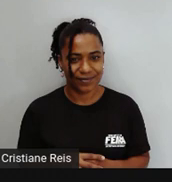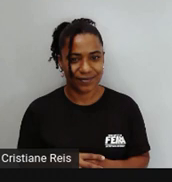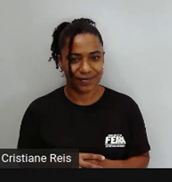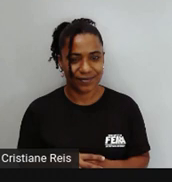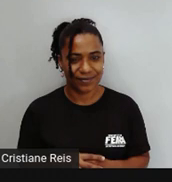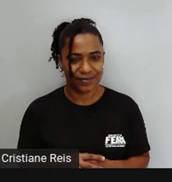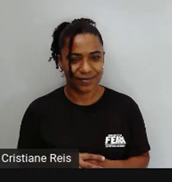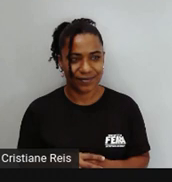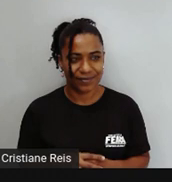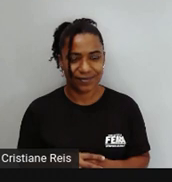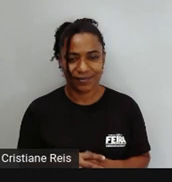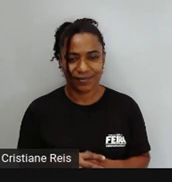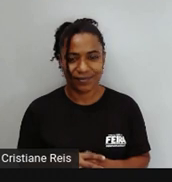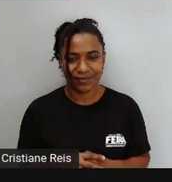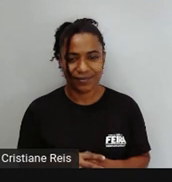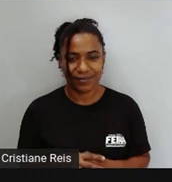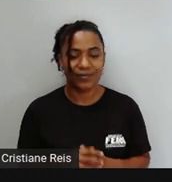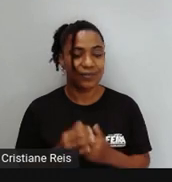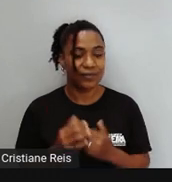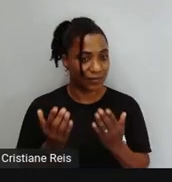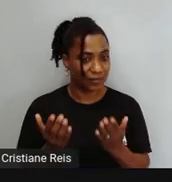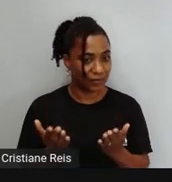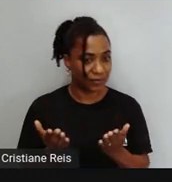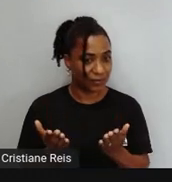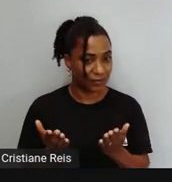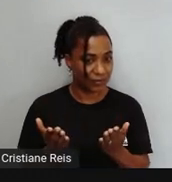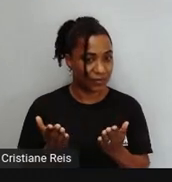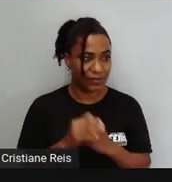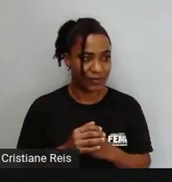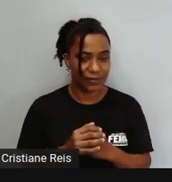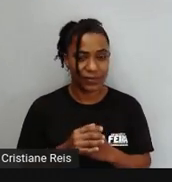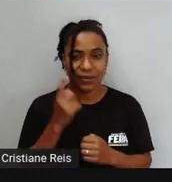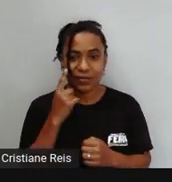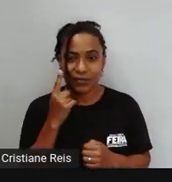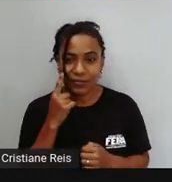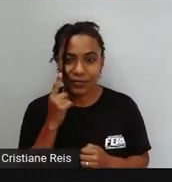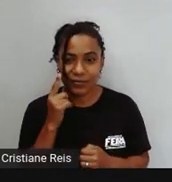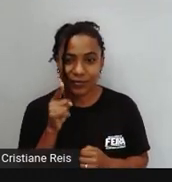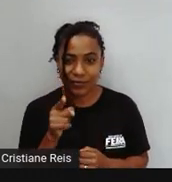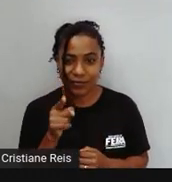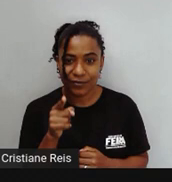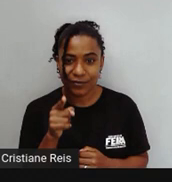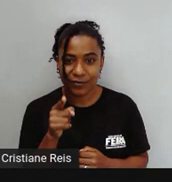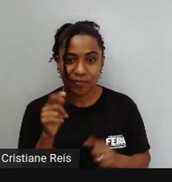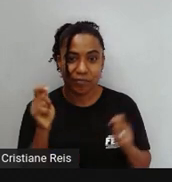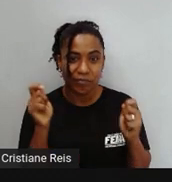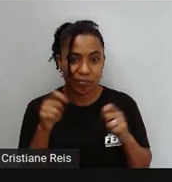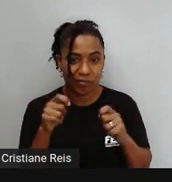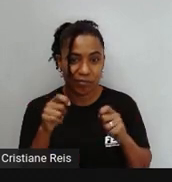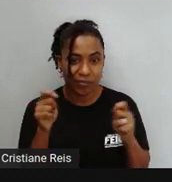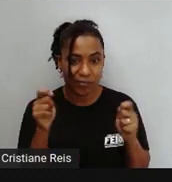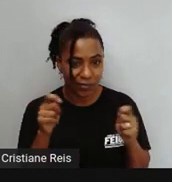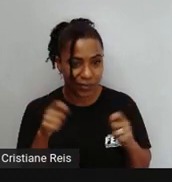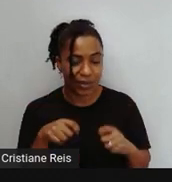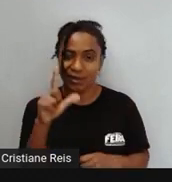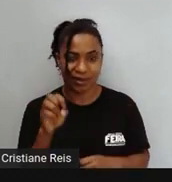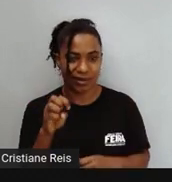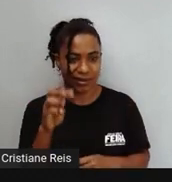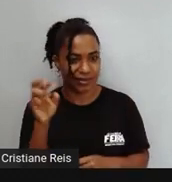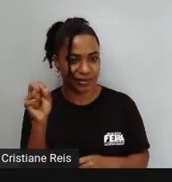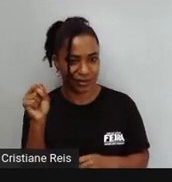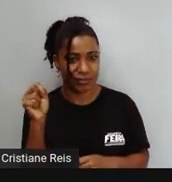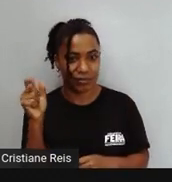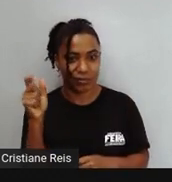3 is 4. Neste caso aqui, nós utilizamos a expressão less, que também é possível, em vez de